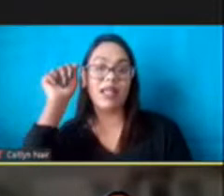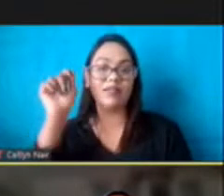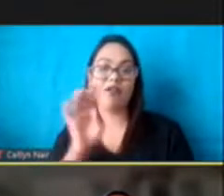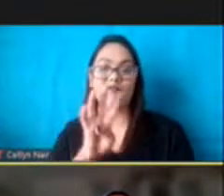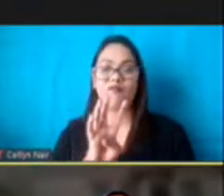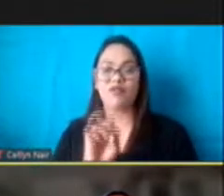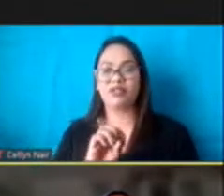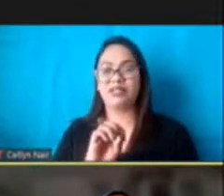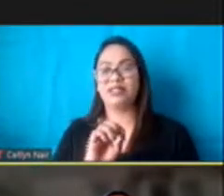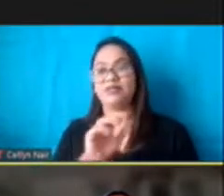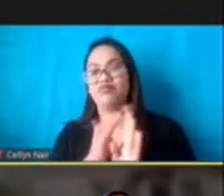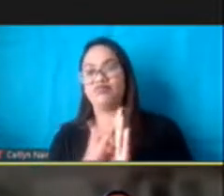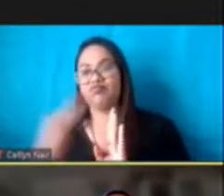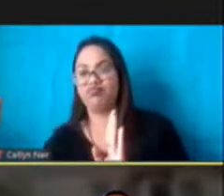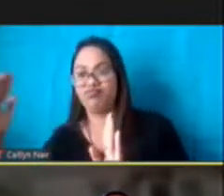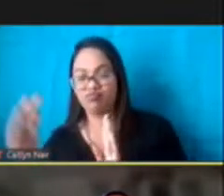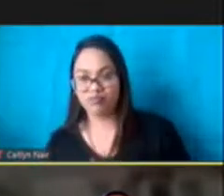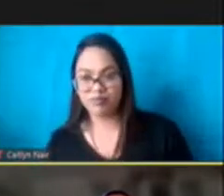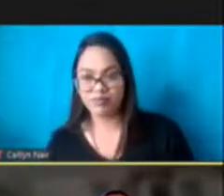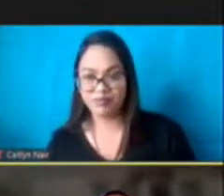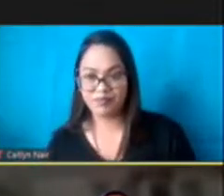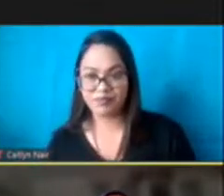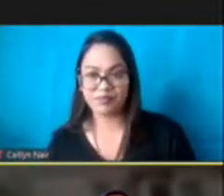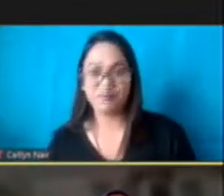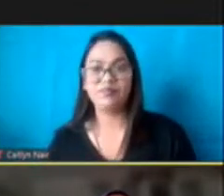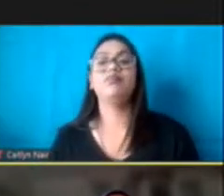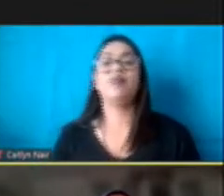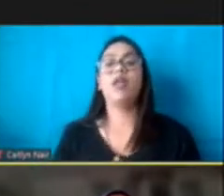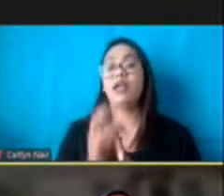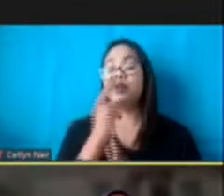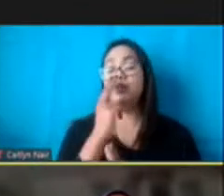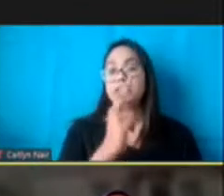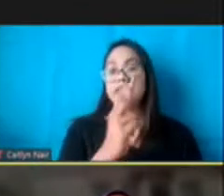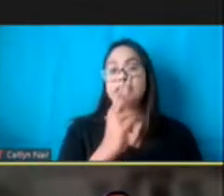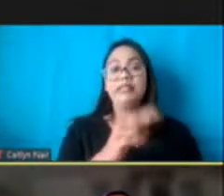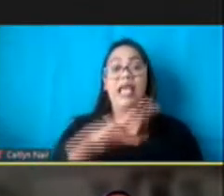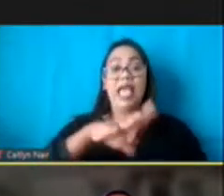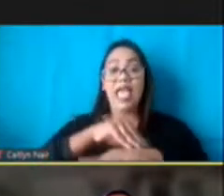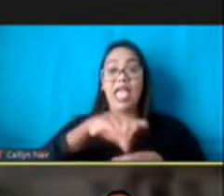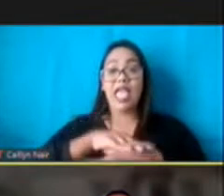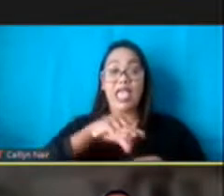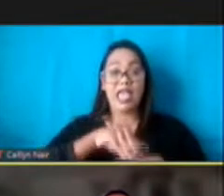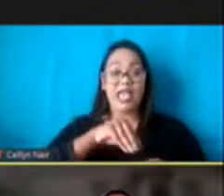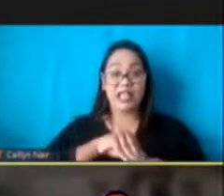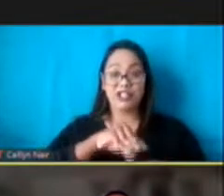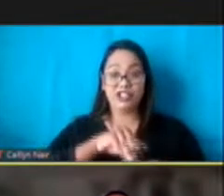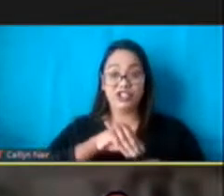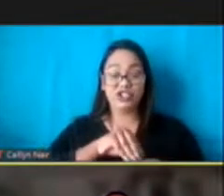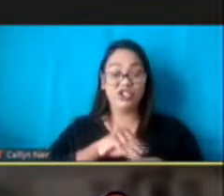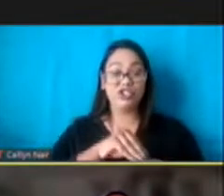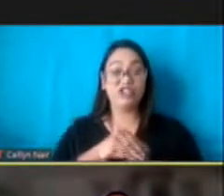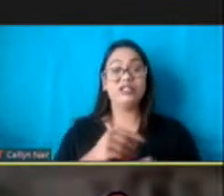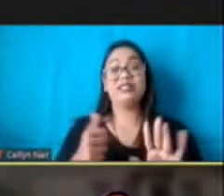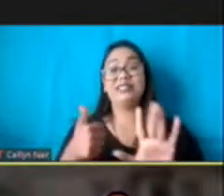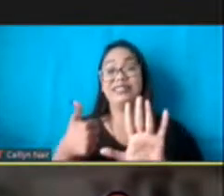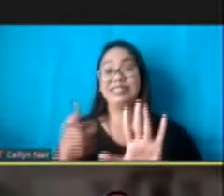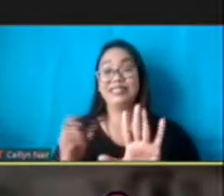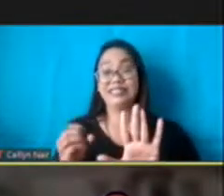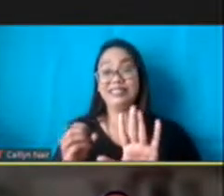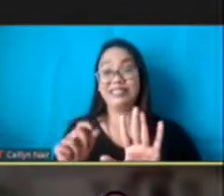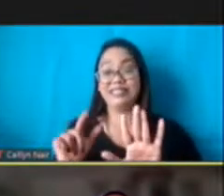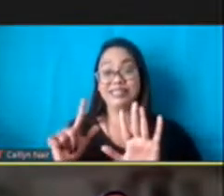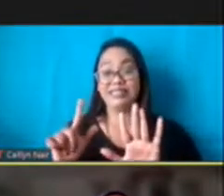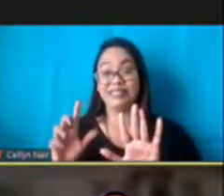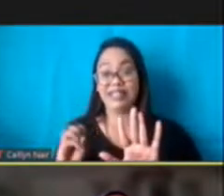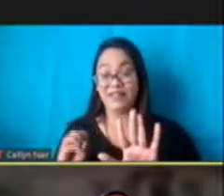see that in the 2nd and 3rd wave, there was increasing severity with age, with the oldest group, 60, 70, and 80, having